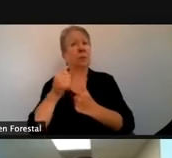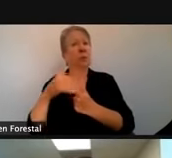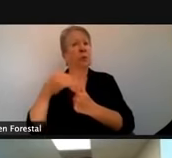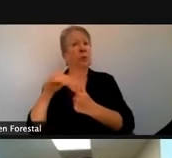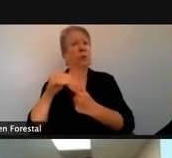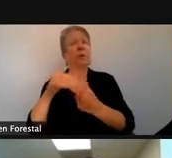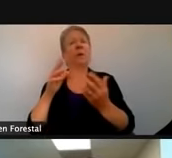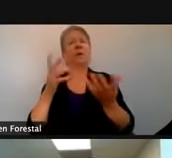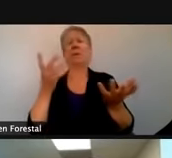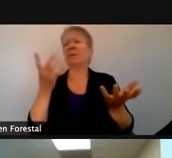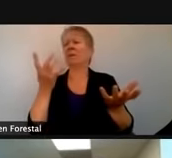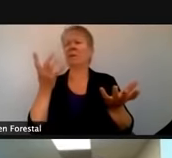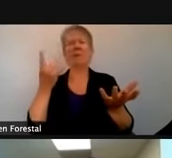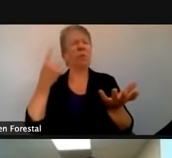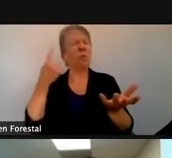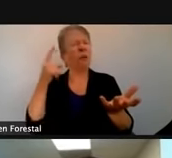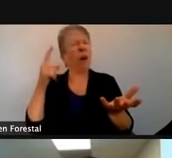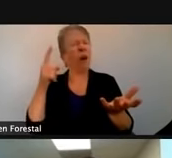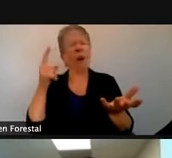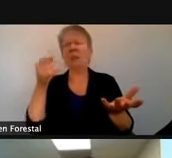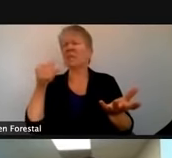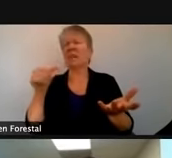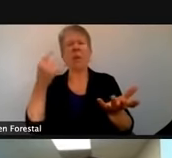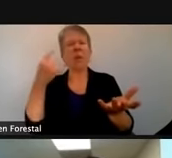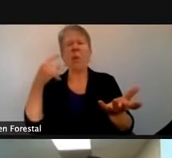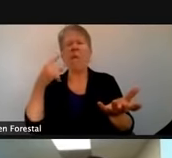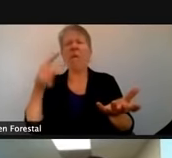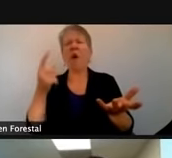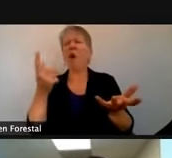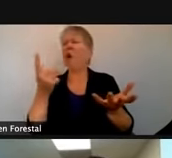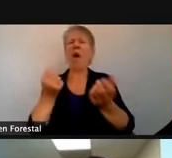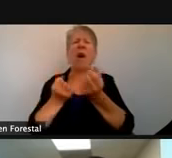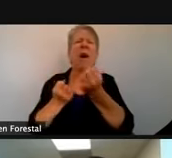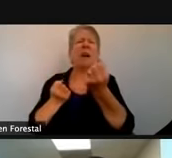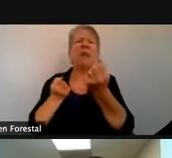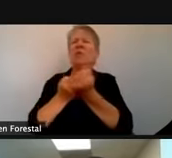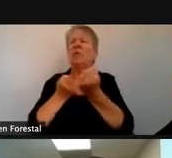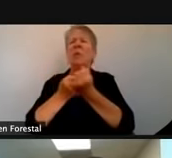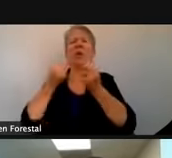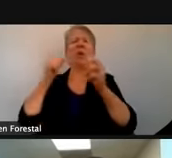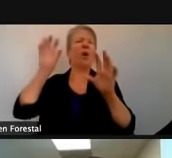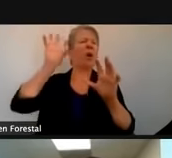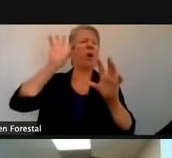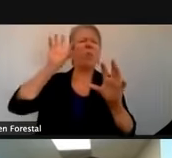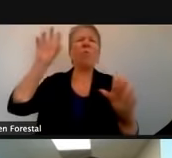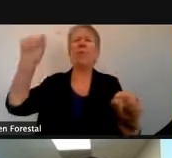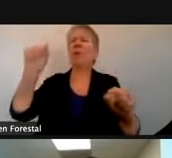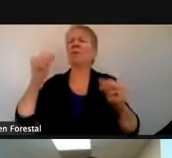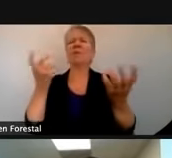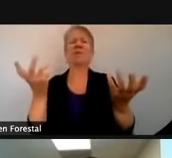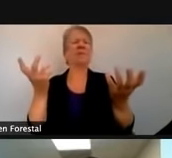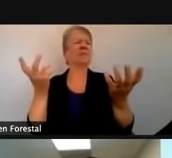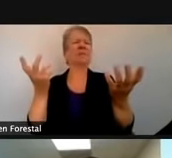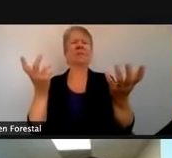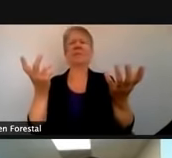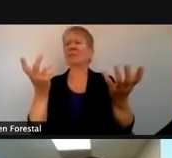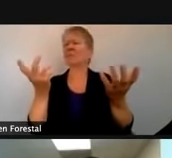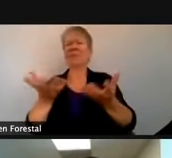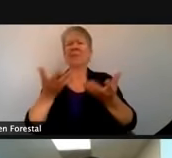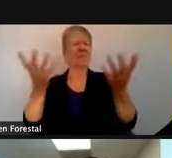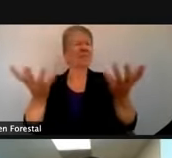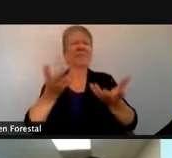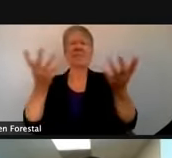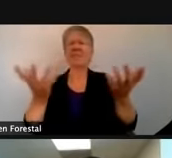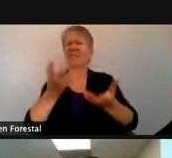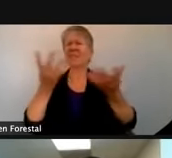elected president, either one of these guys, go to Pennsylvania or go to some place where the race is on the knife's edge.